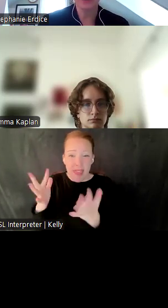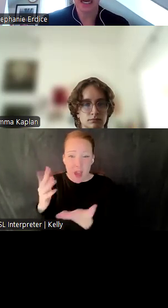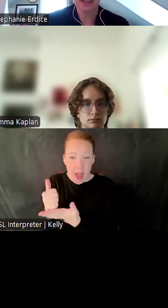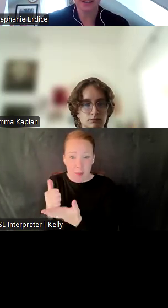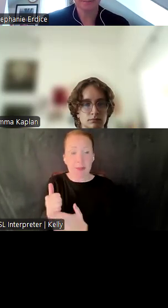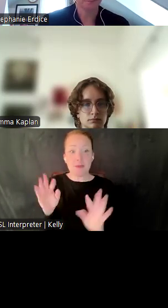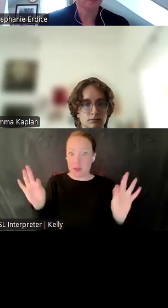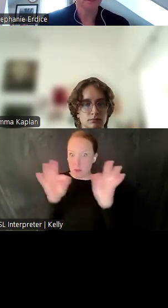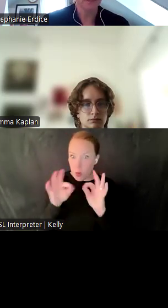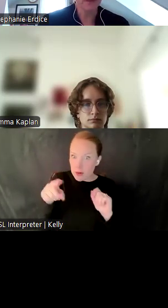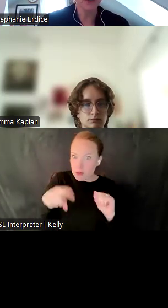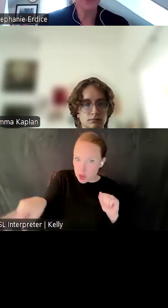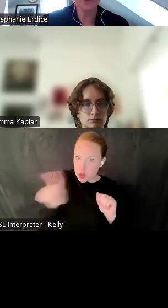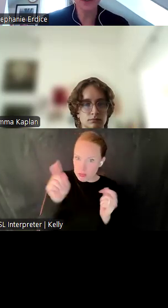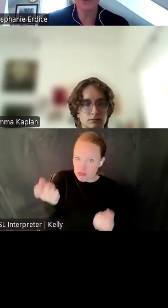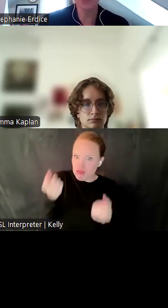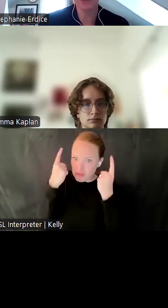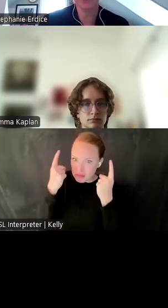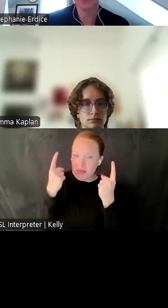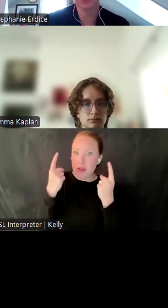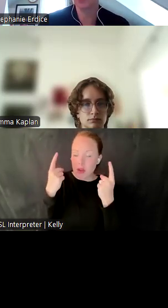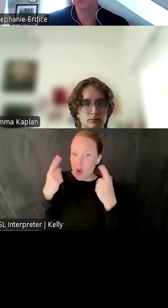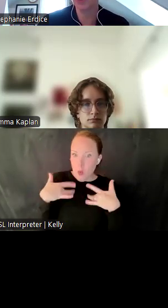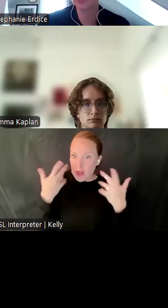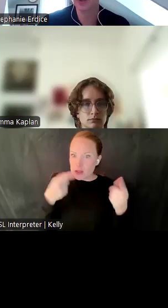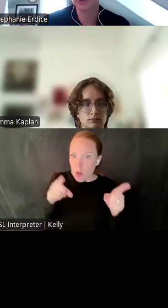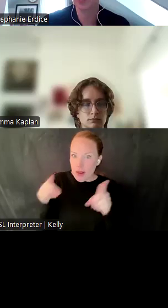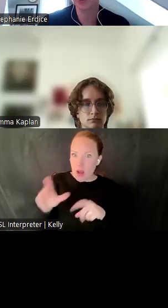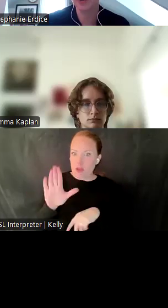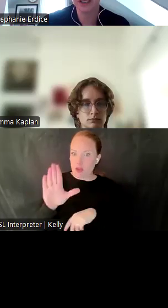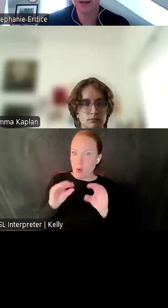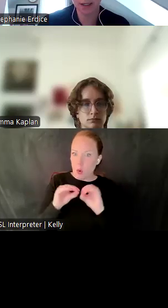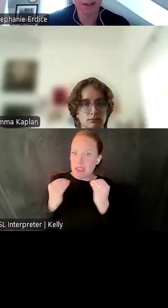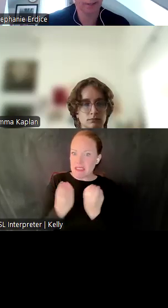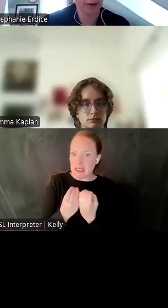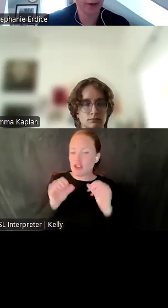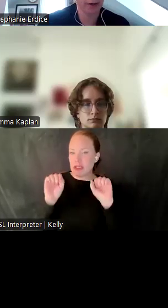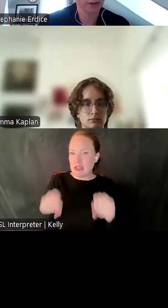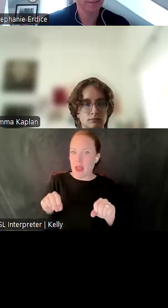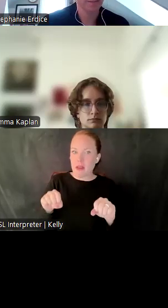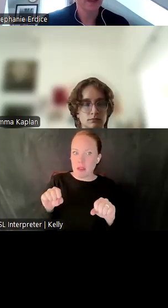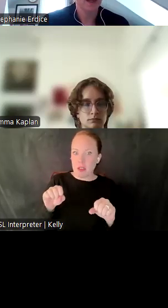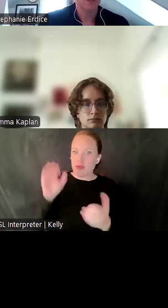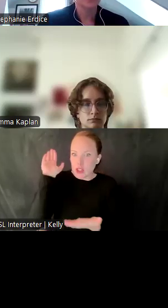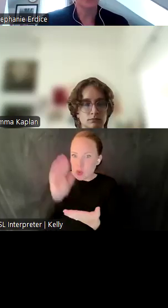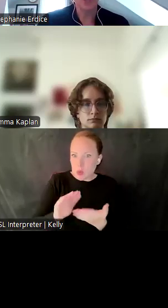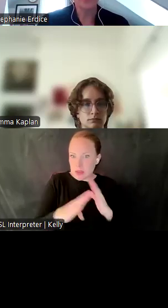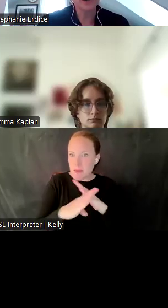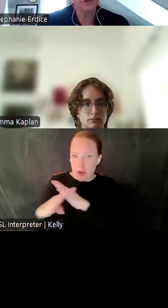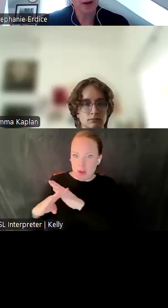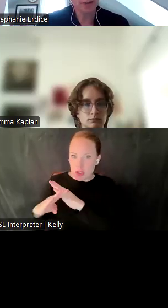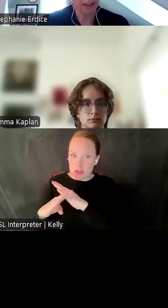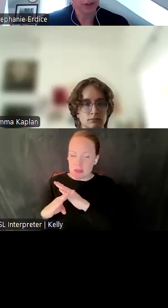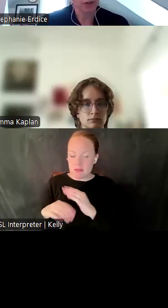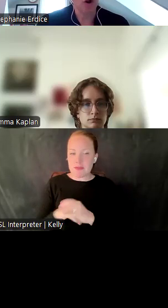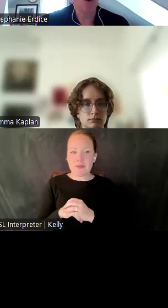to understand so that you and your organization can work towards reducing these barriers. So